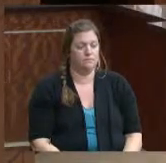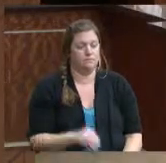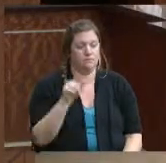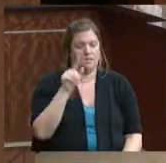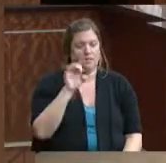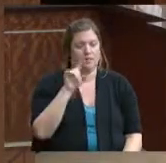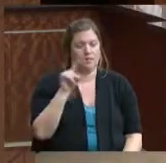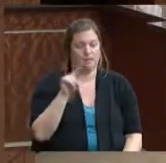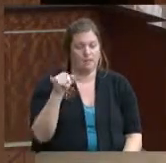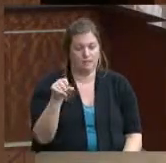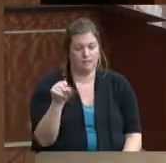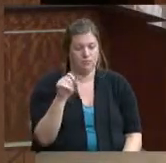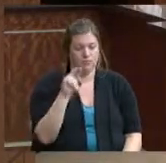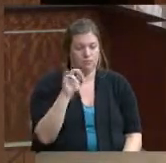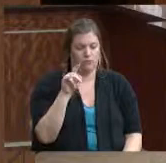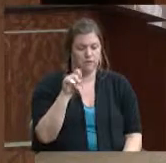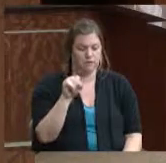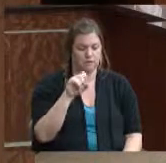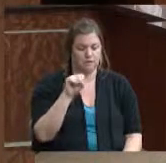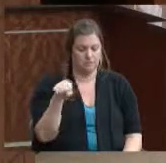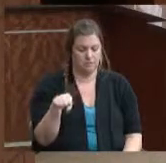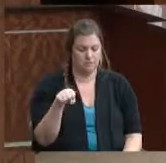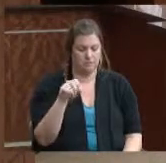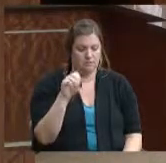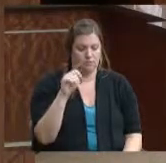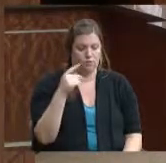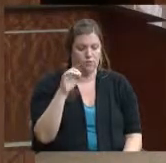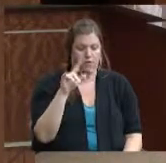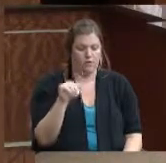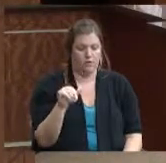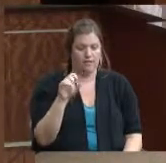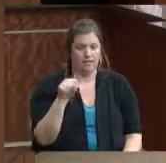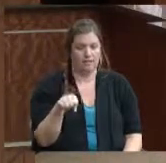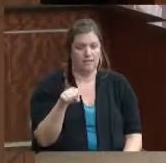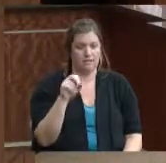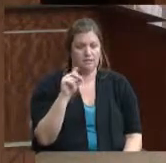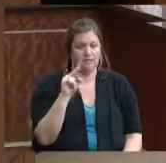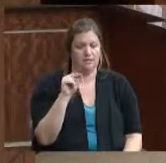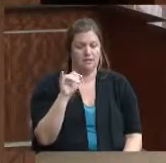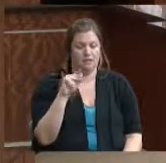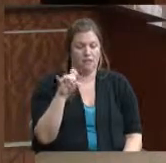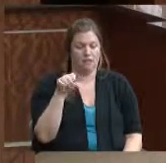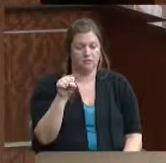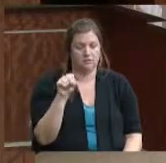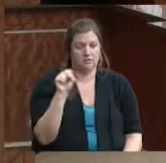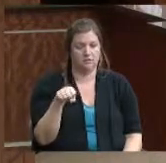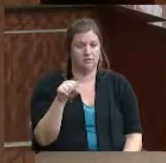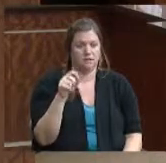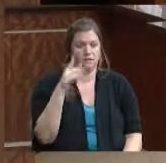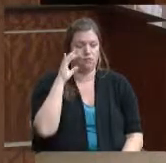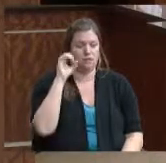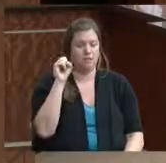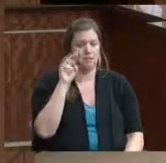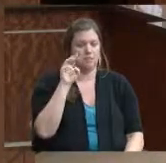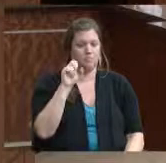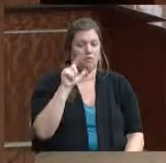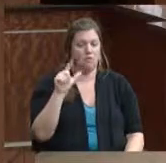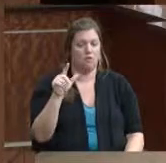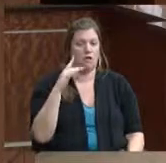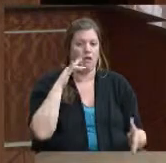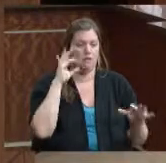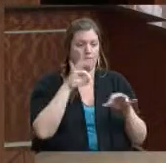Mr. Lez? Yes. Mr. Ricks? Yes. Ms. Crary? Yes. Ms. Nicholas? Yes. President Smalls? I vote